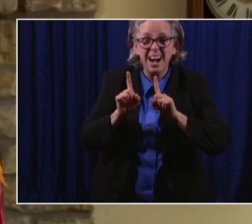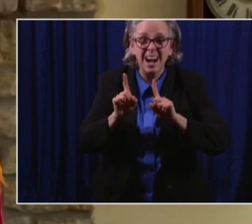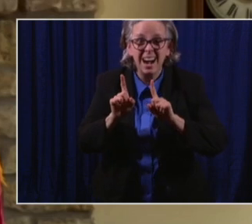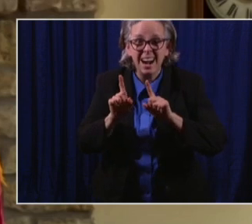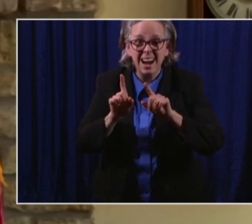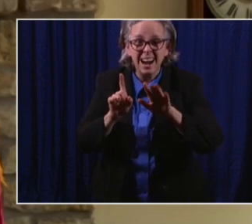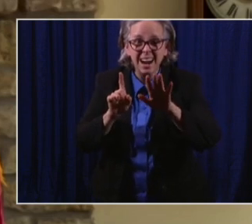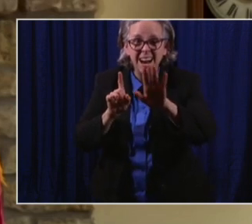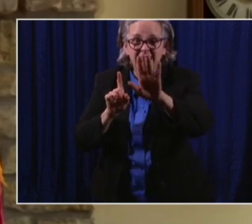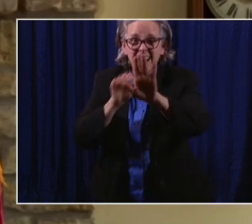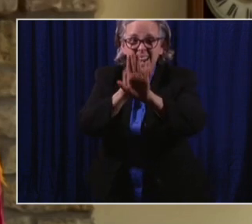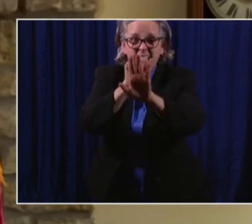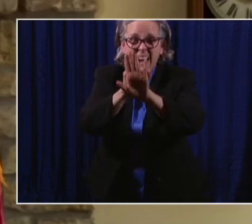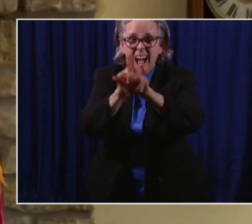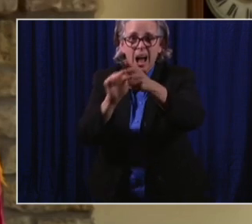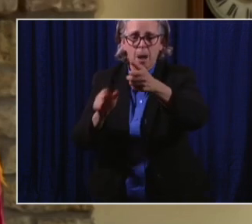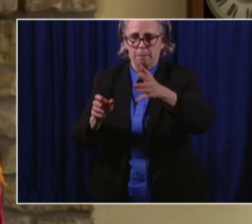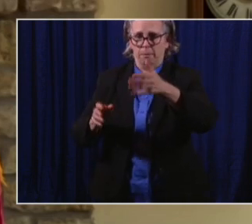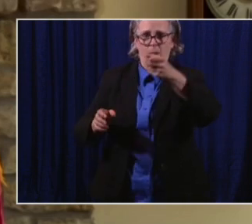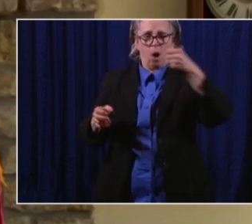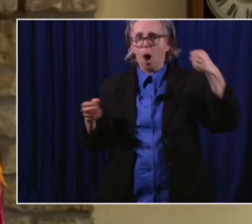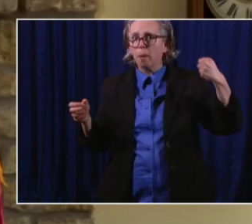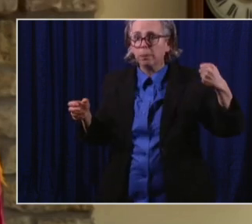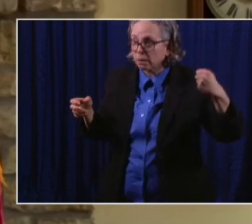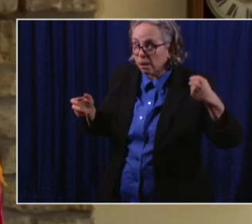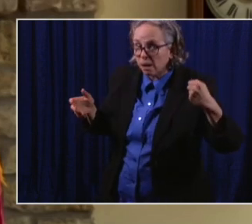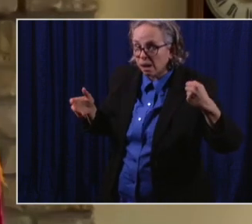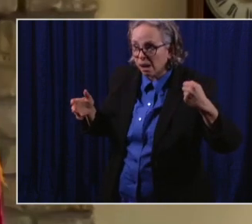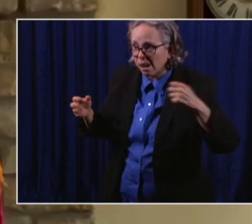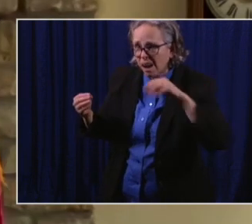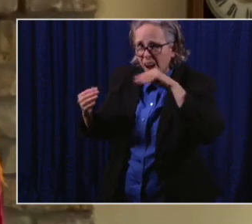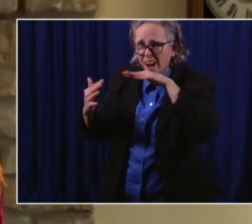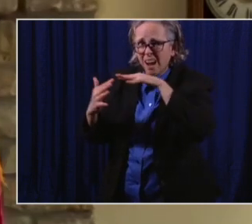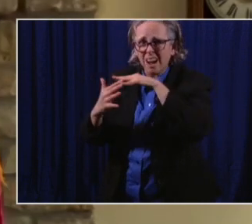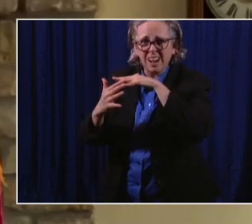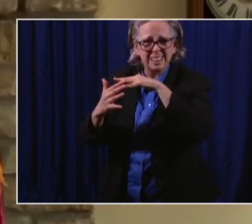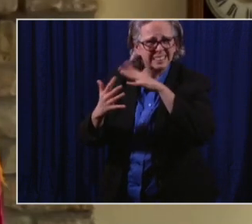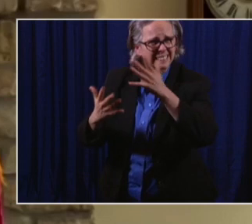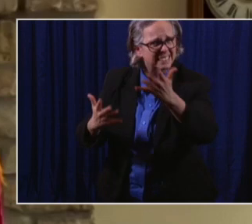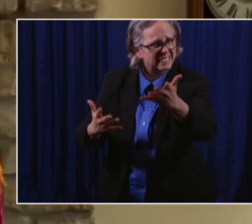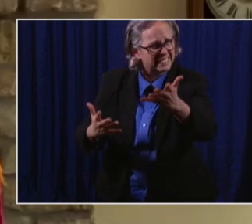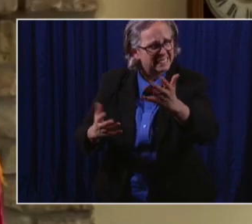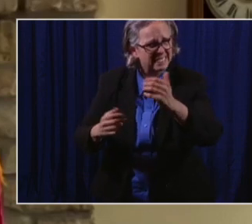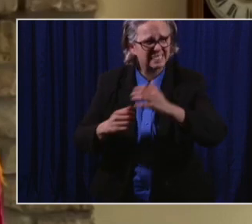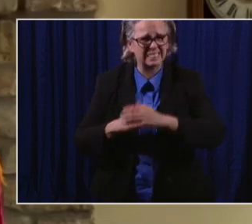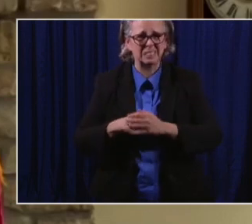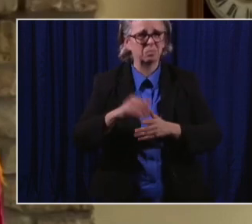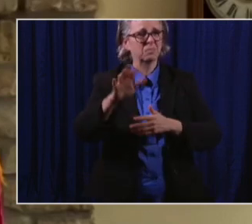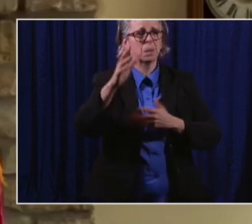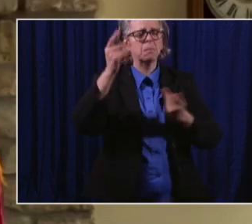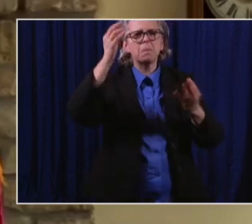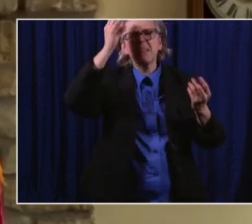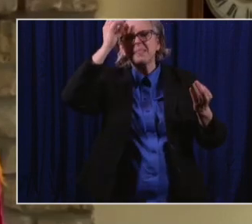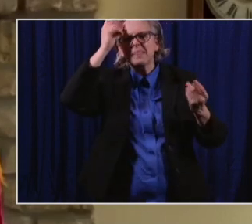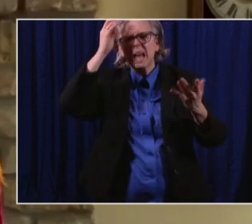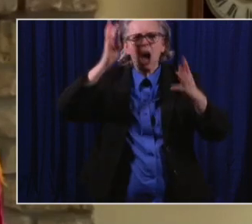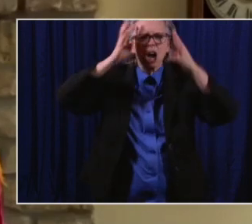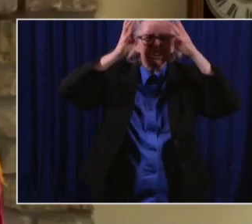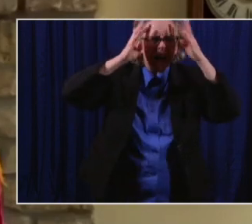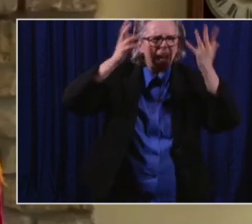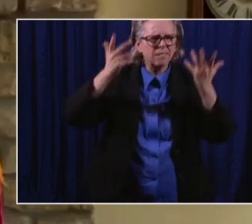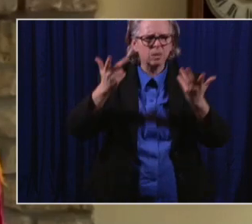so, somebody came up with a recommendation of, if you could set out things that, a child could pick